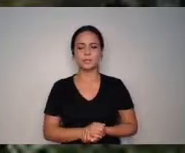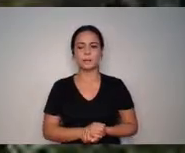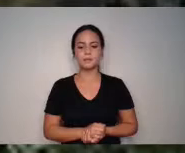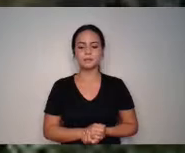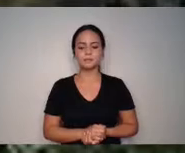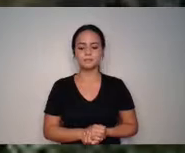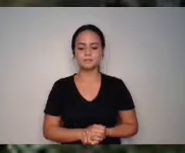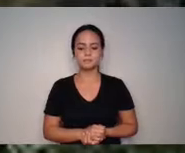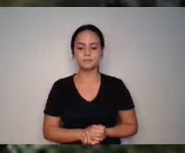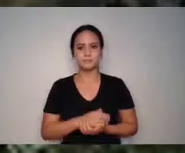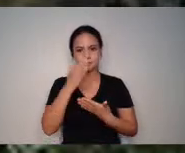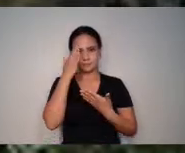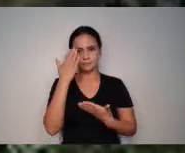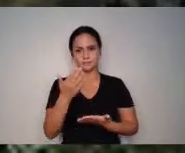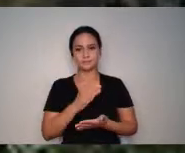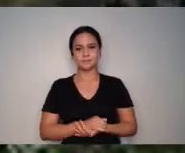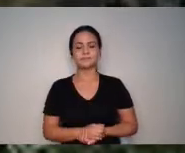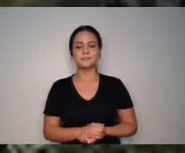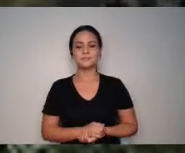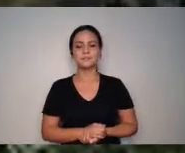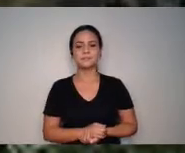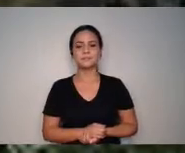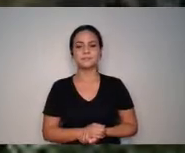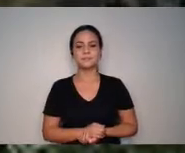everyone. Thank you.